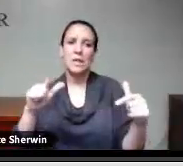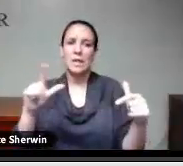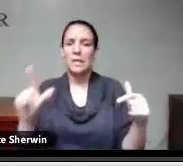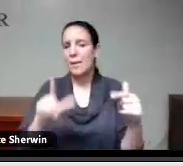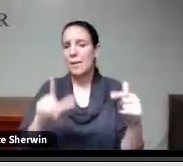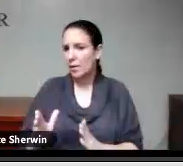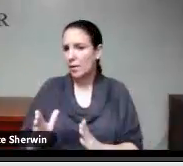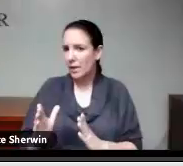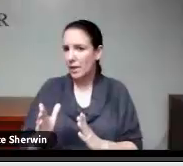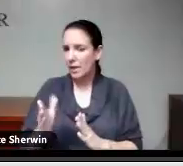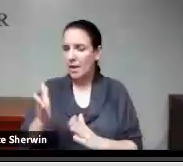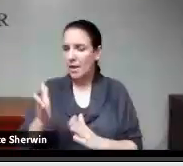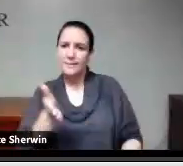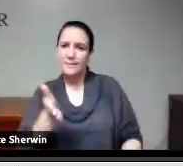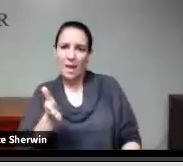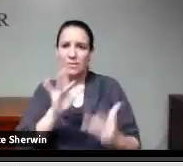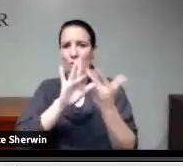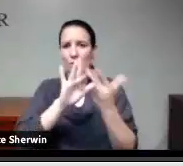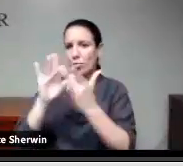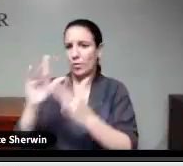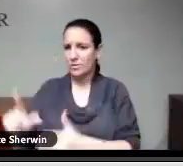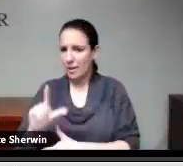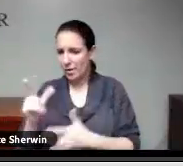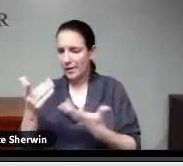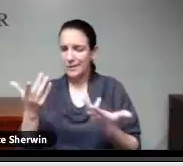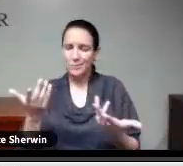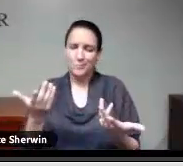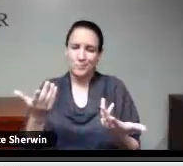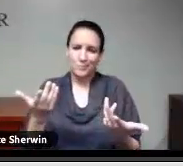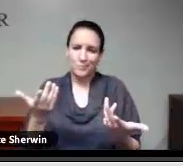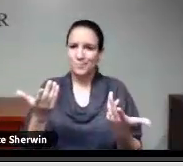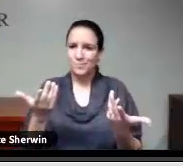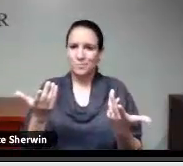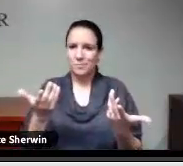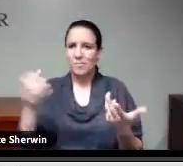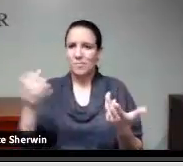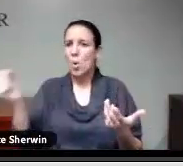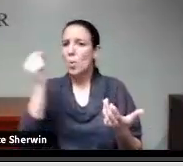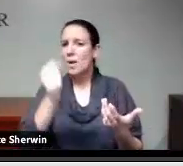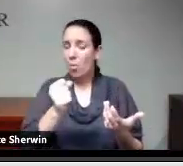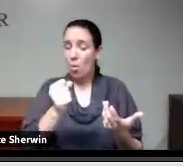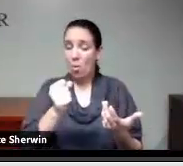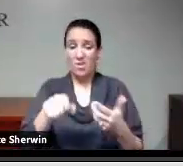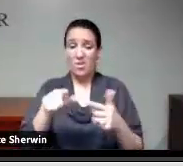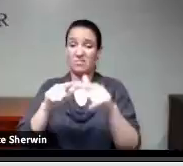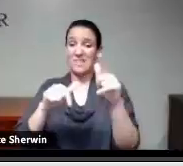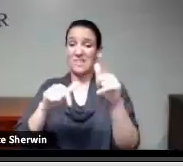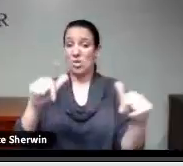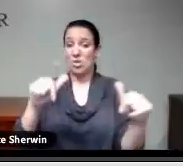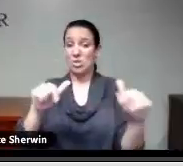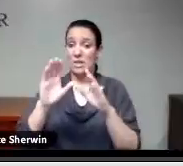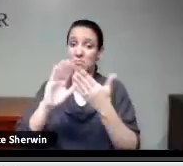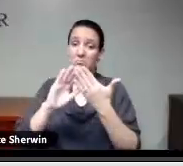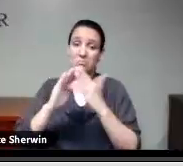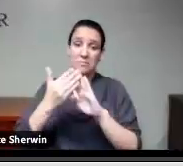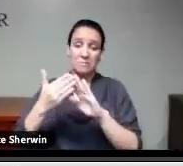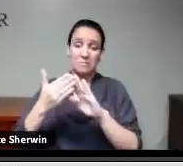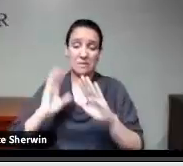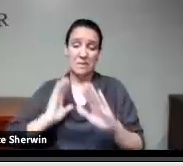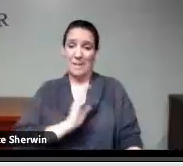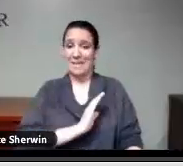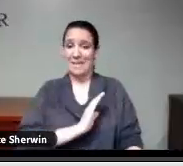diversity librarian / outreach librarian. Or, we appoint somebody a diversity committee chair, or we begin a diversity